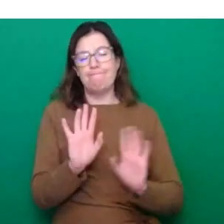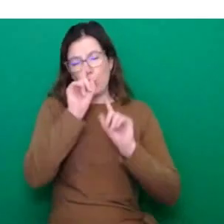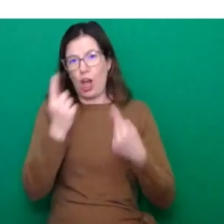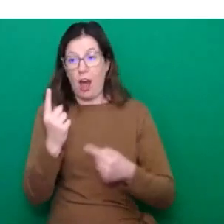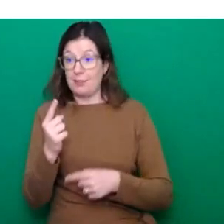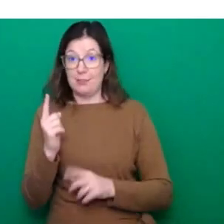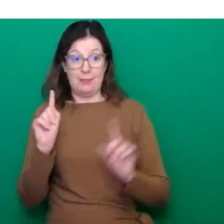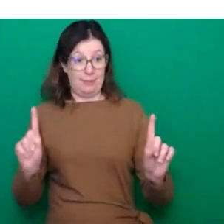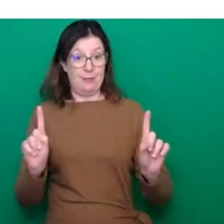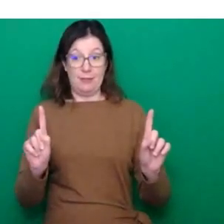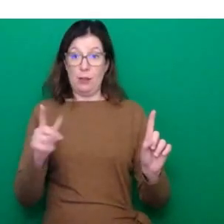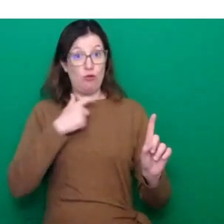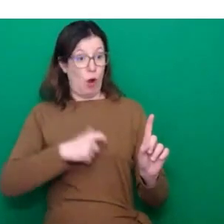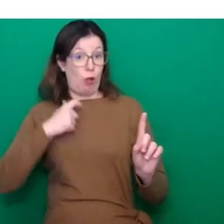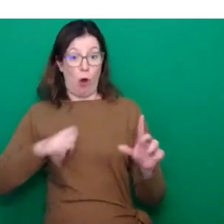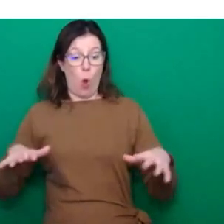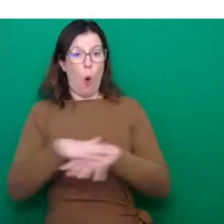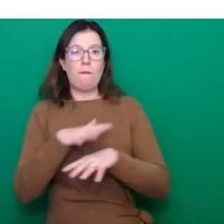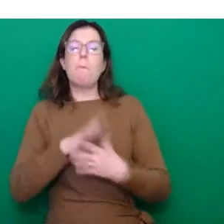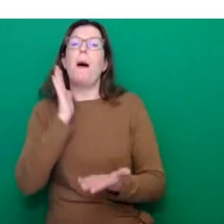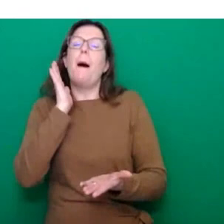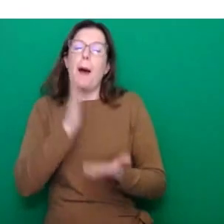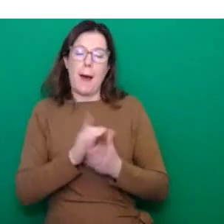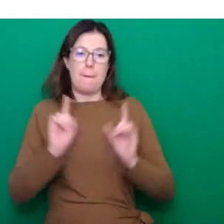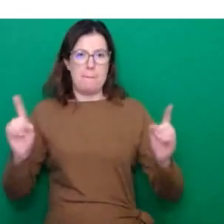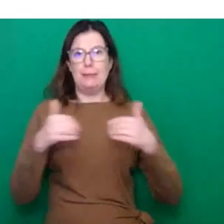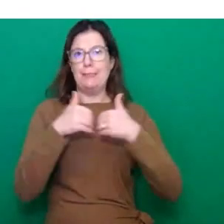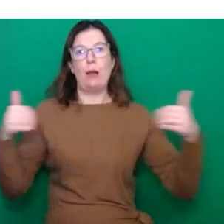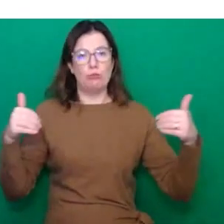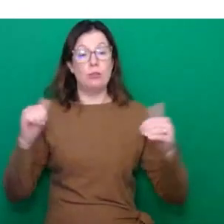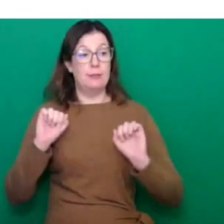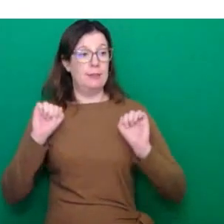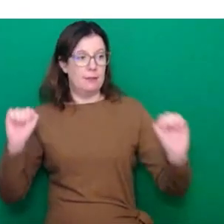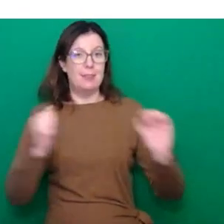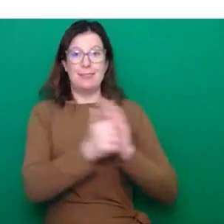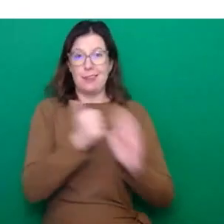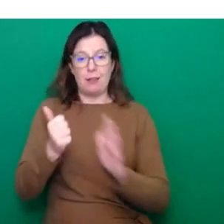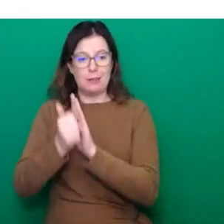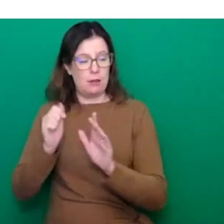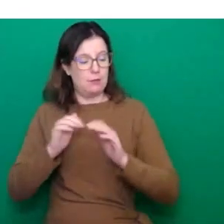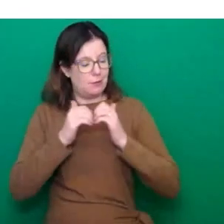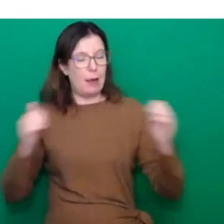although there's lots of overlaps, they are distinct roles with distinct sort of skill sets. So you